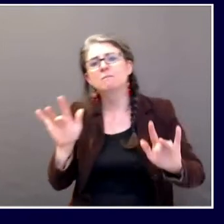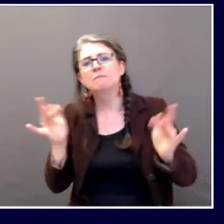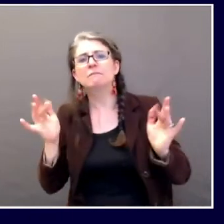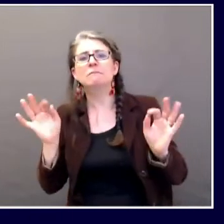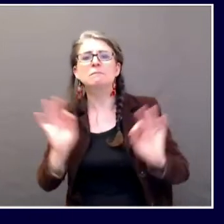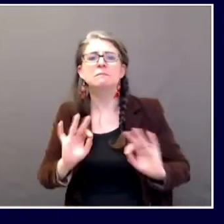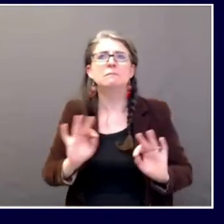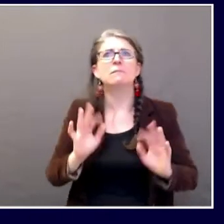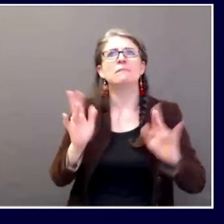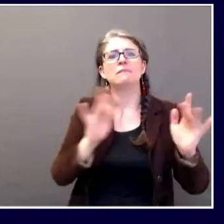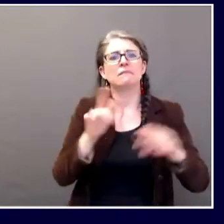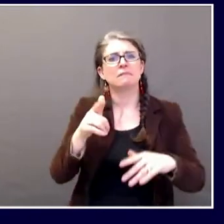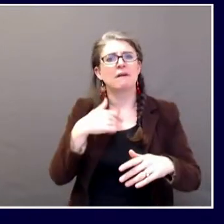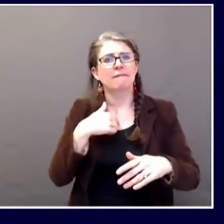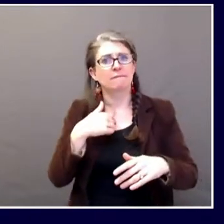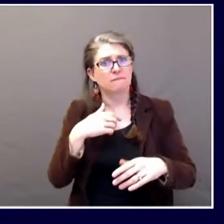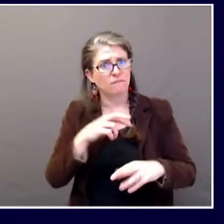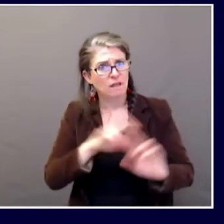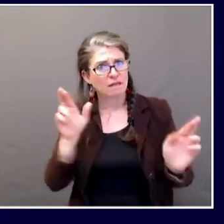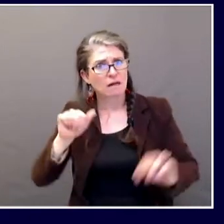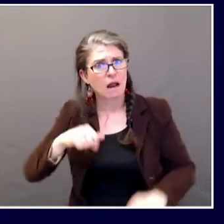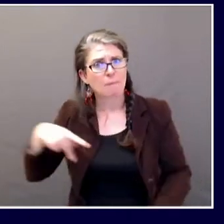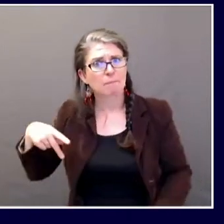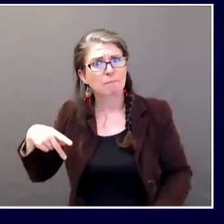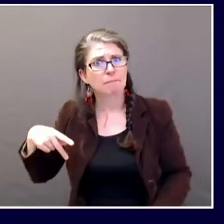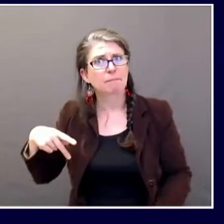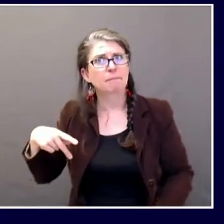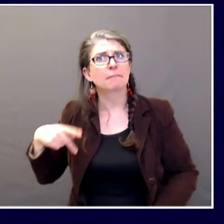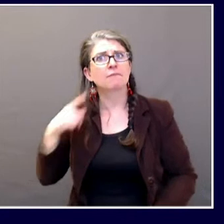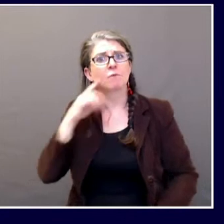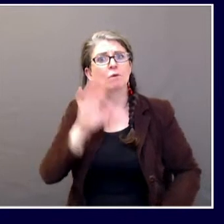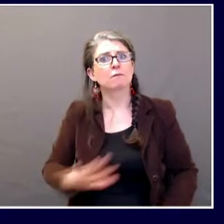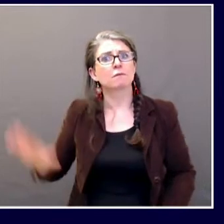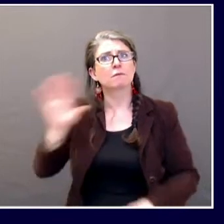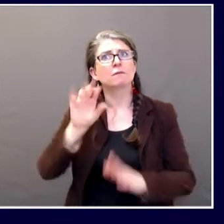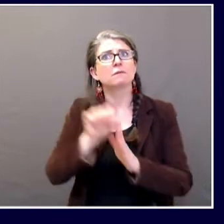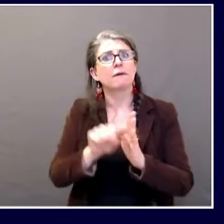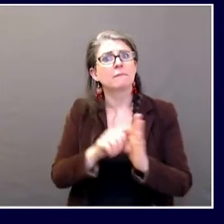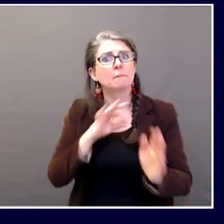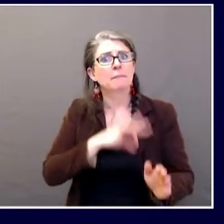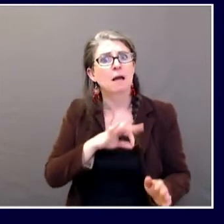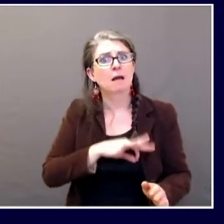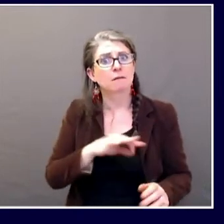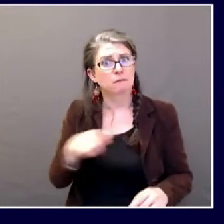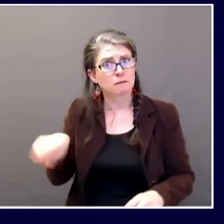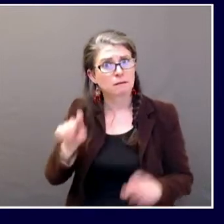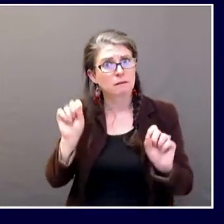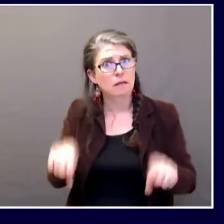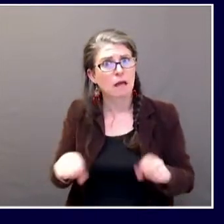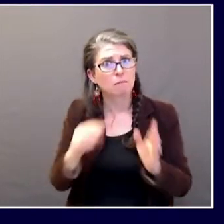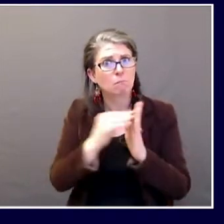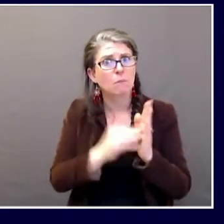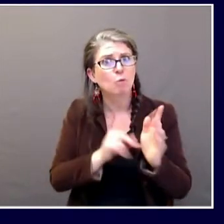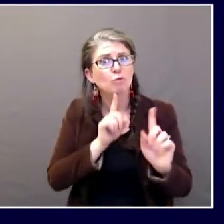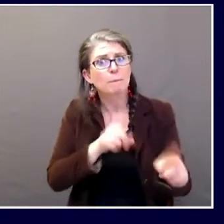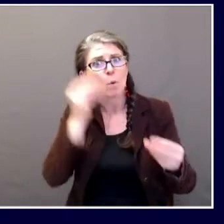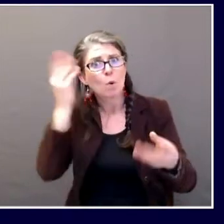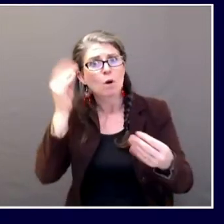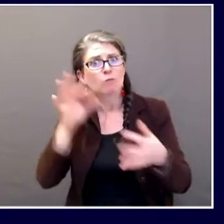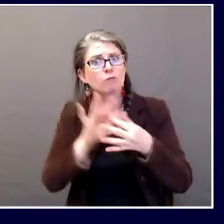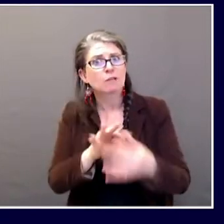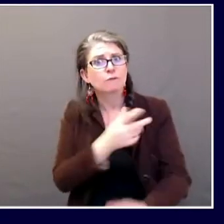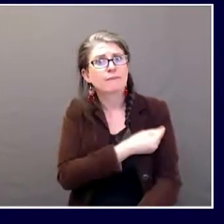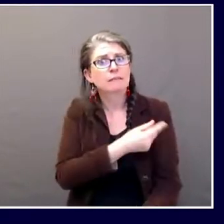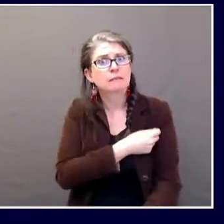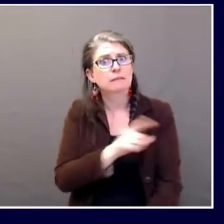be for Maine residents, the negative reactions to vaccines? So that information